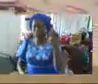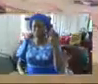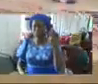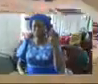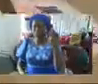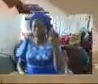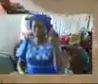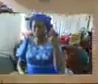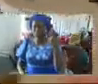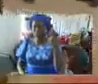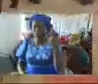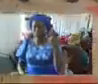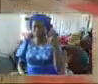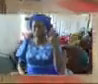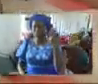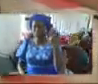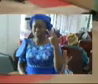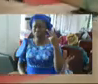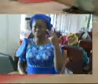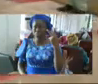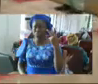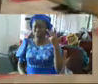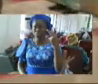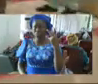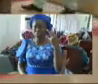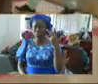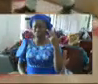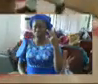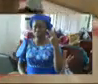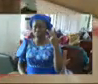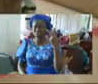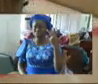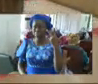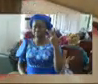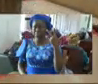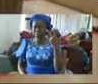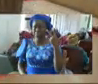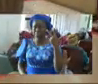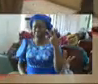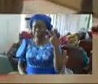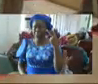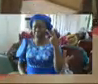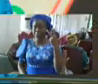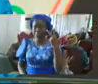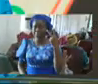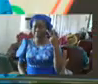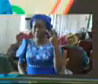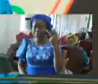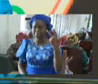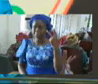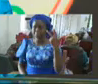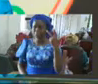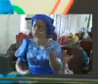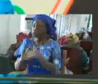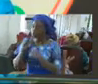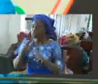God bless you. This can be a very good year for you as you surrender your life to Jesus Christ.